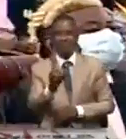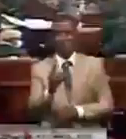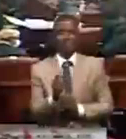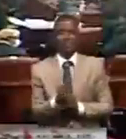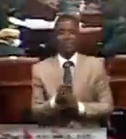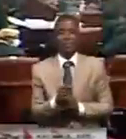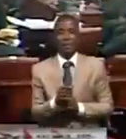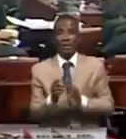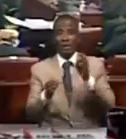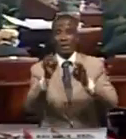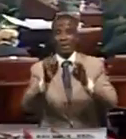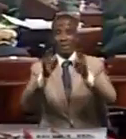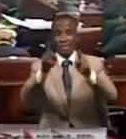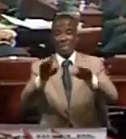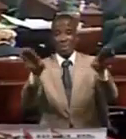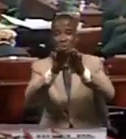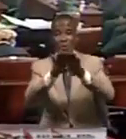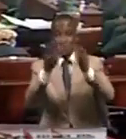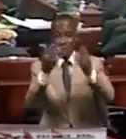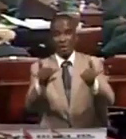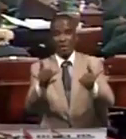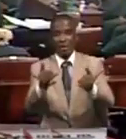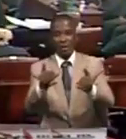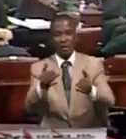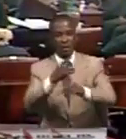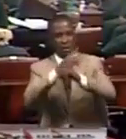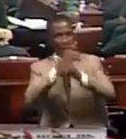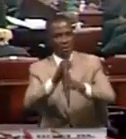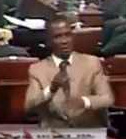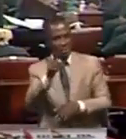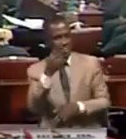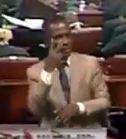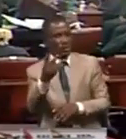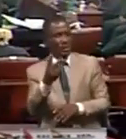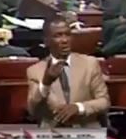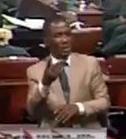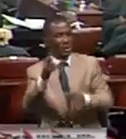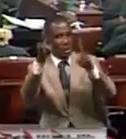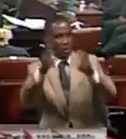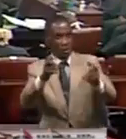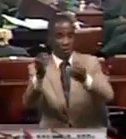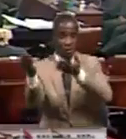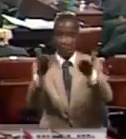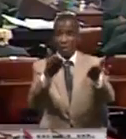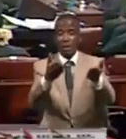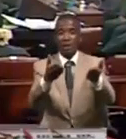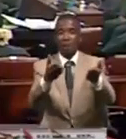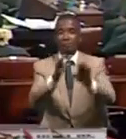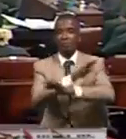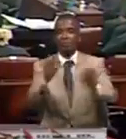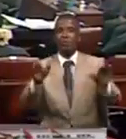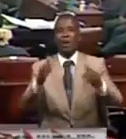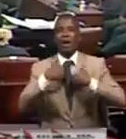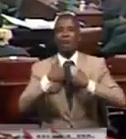closes his case, and the defendant realizes that the case the plaintiff has made has no substance,